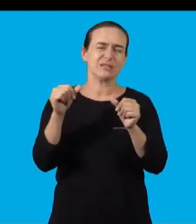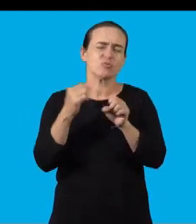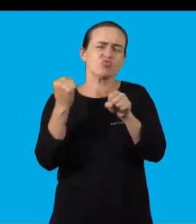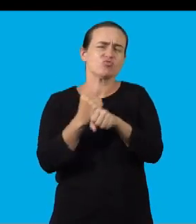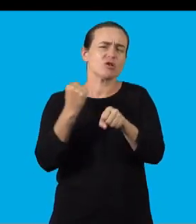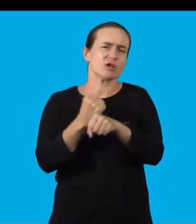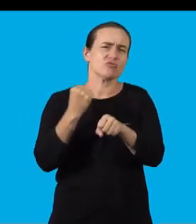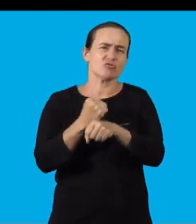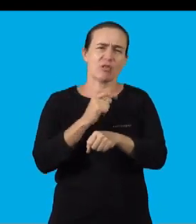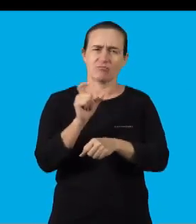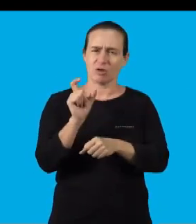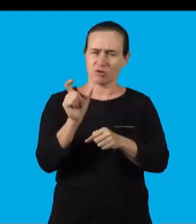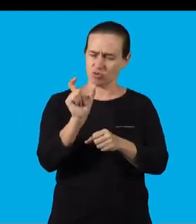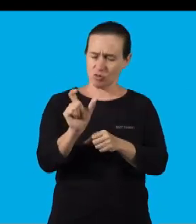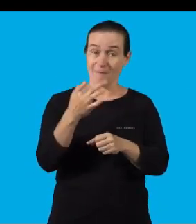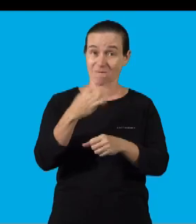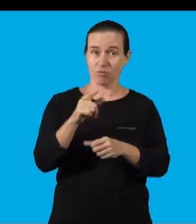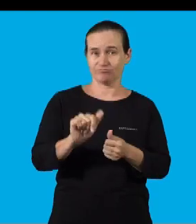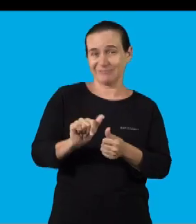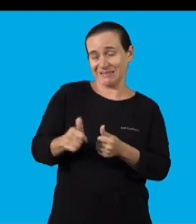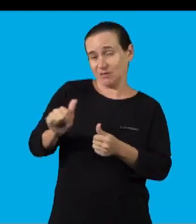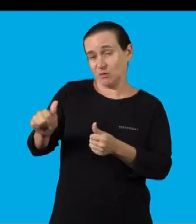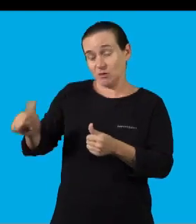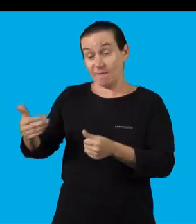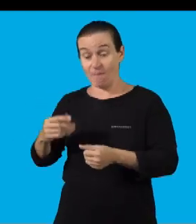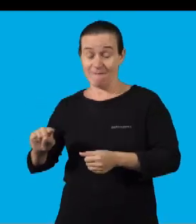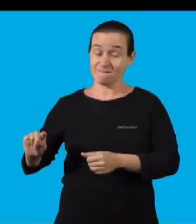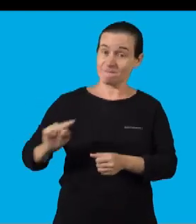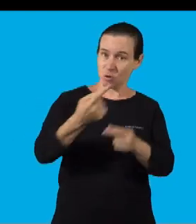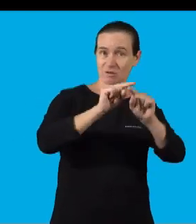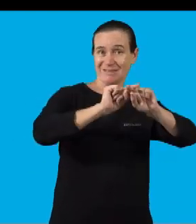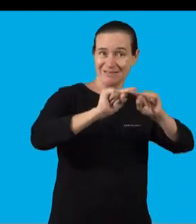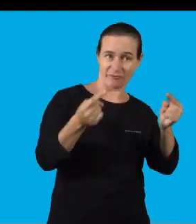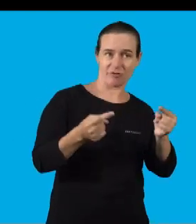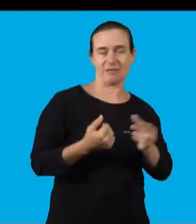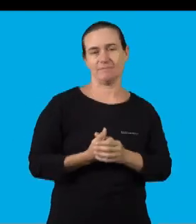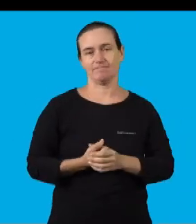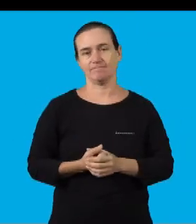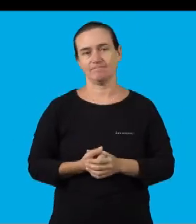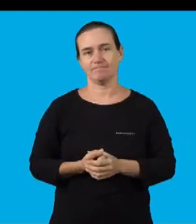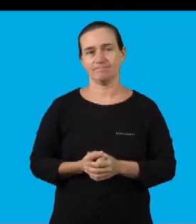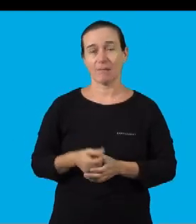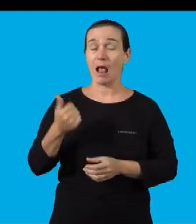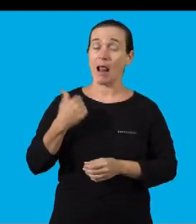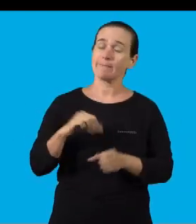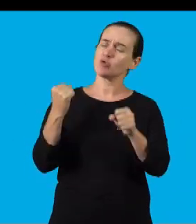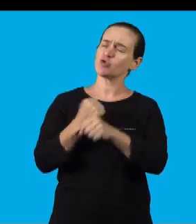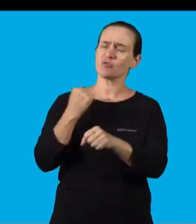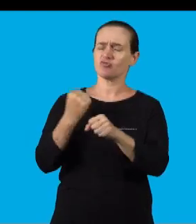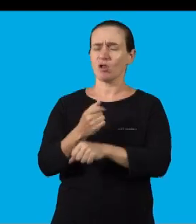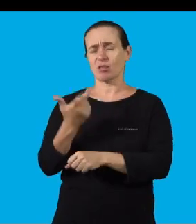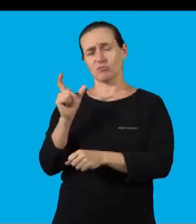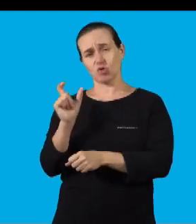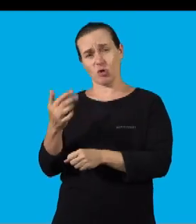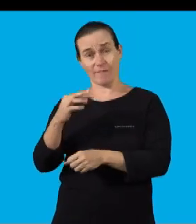determine the general term for the sequence of the first differences. So they are not looking for the general